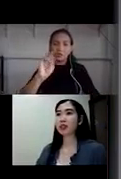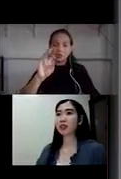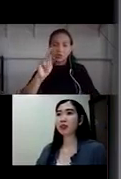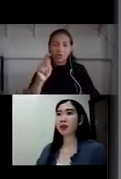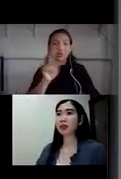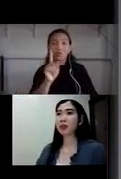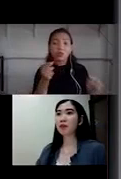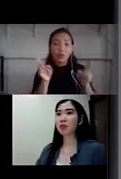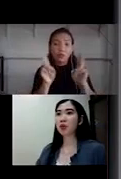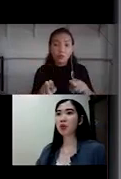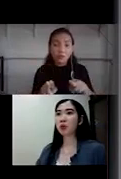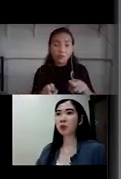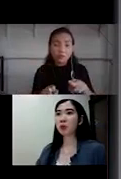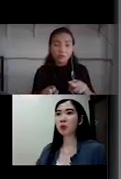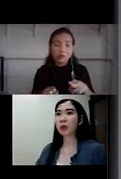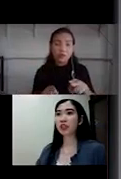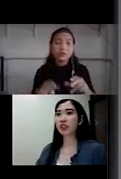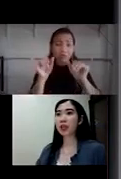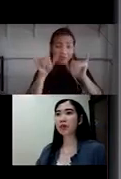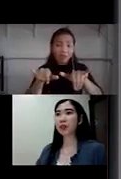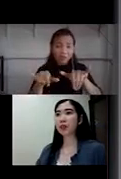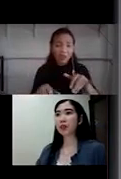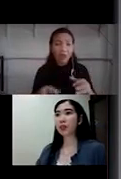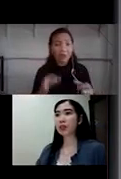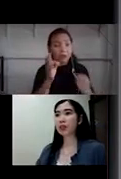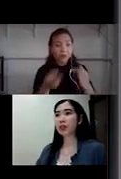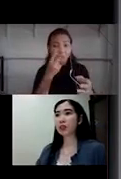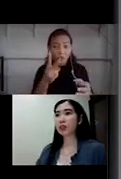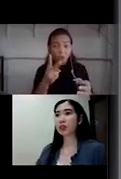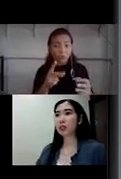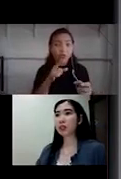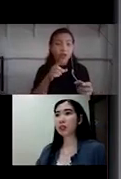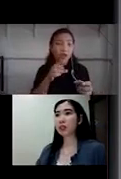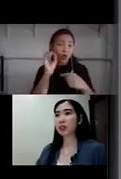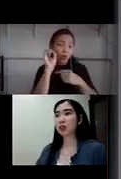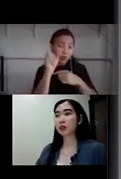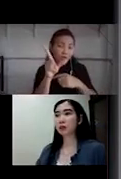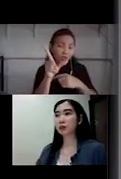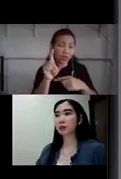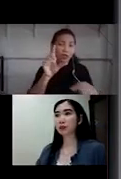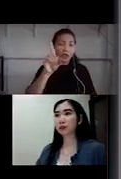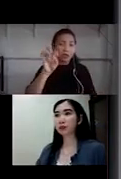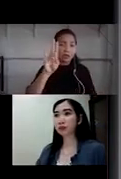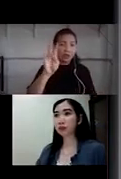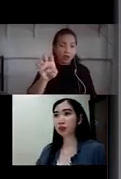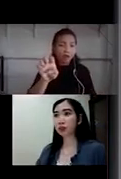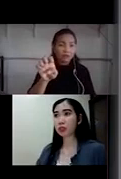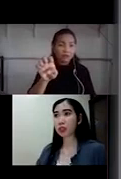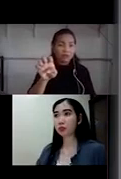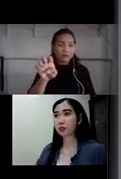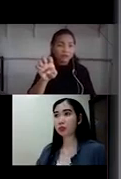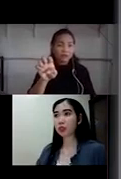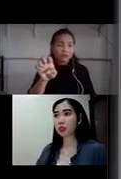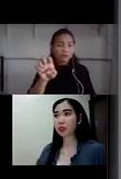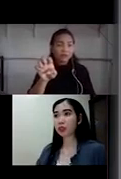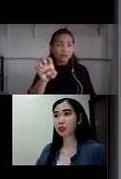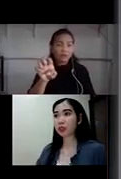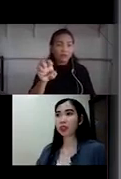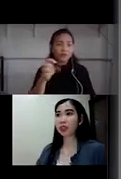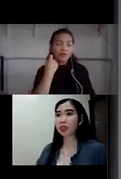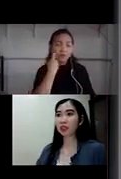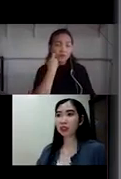here, but if you go to my drive and to that to this